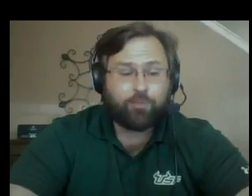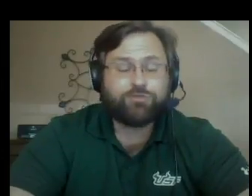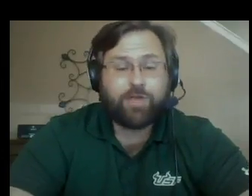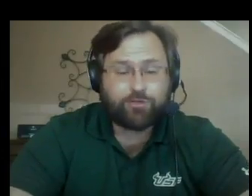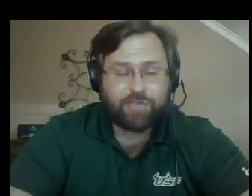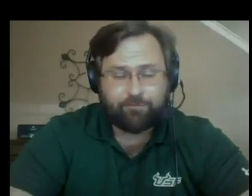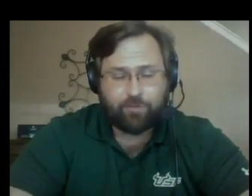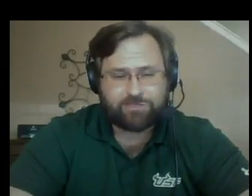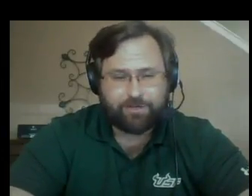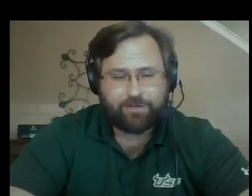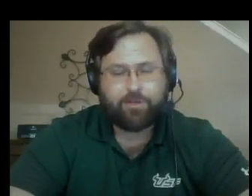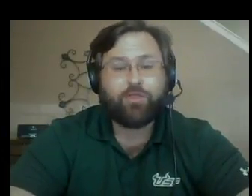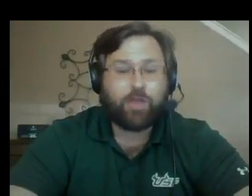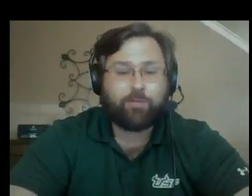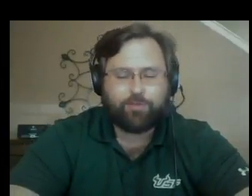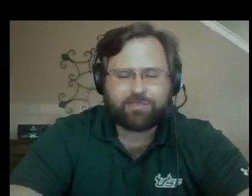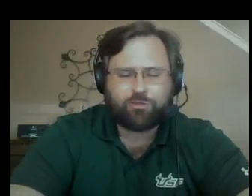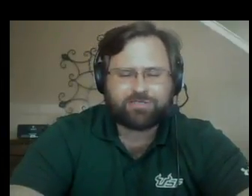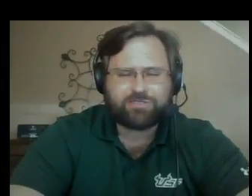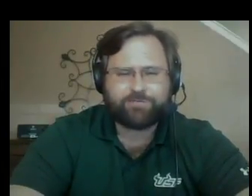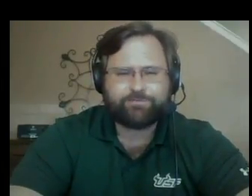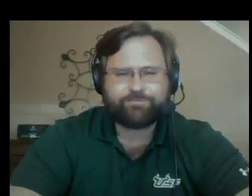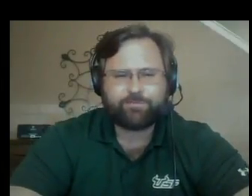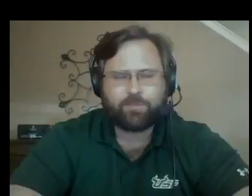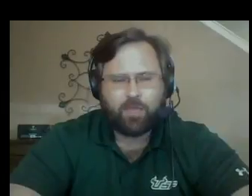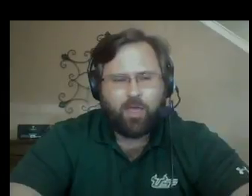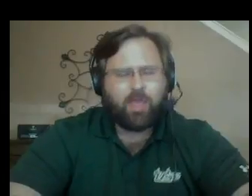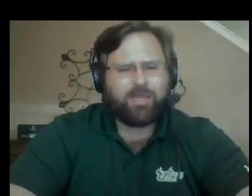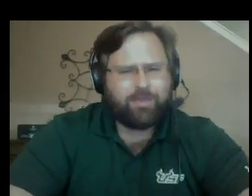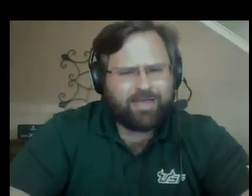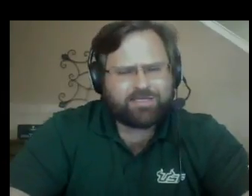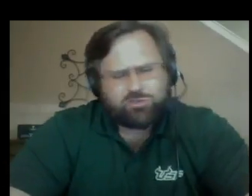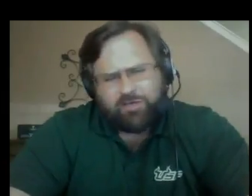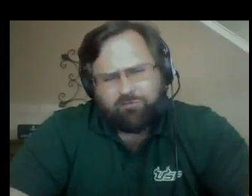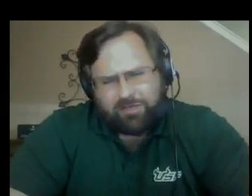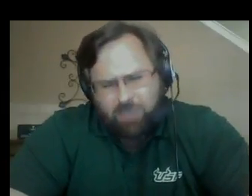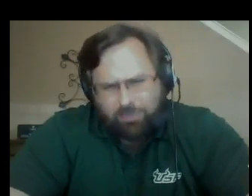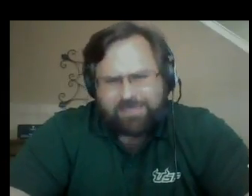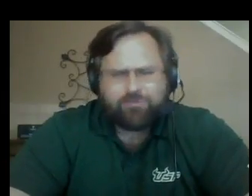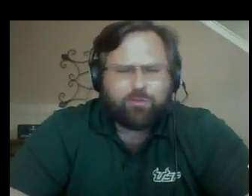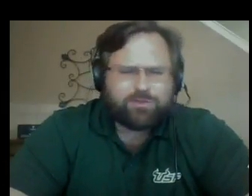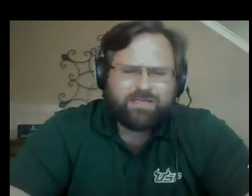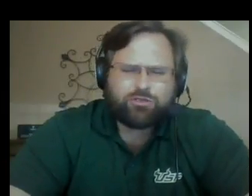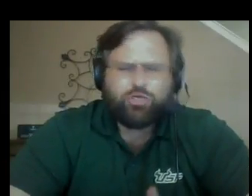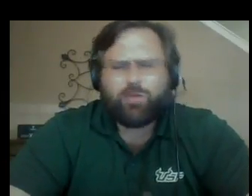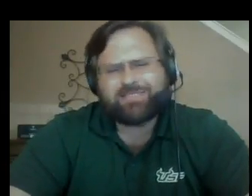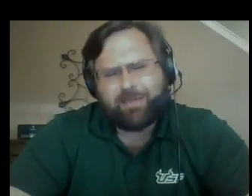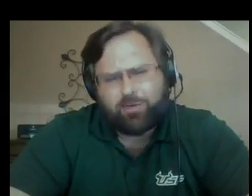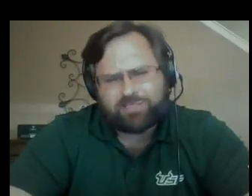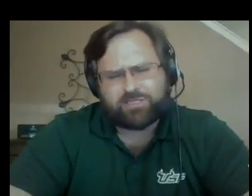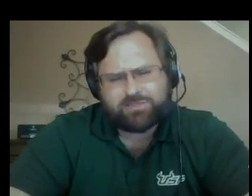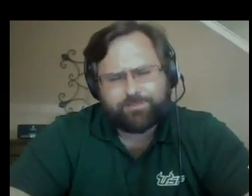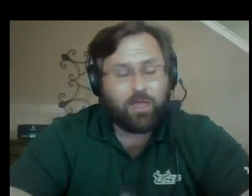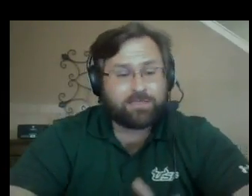We now move to another type of question, the WH question. Now in English, if we notice carefully, we'll see that there's two ways